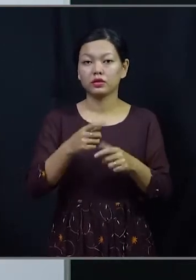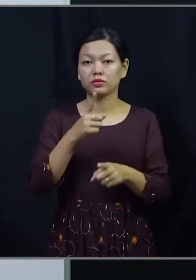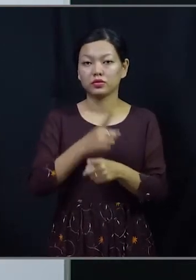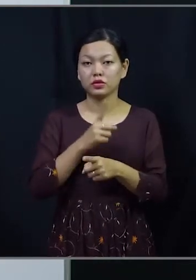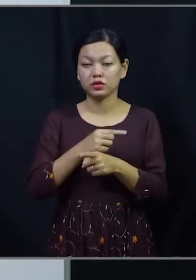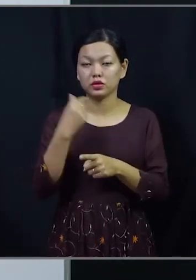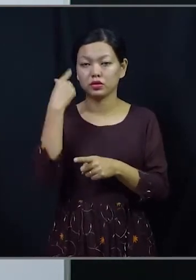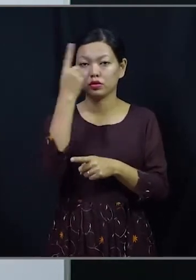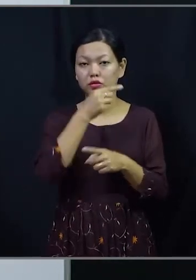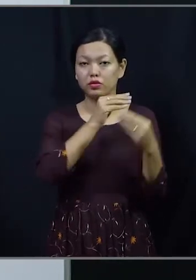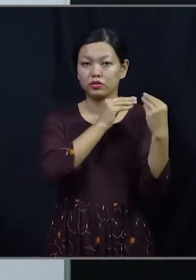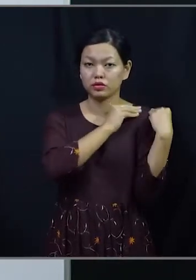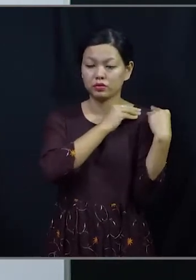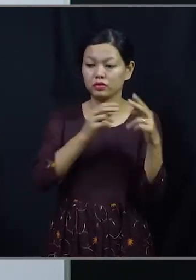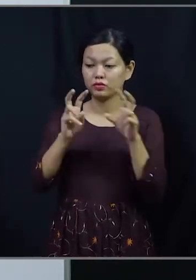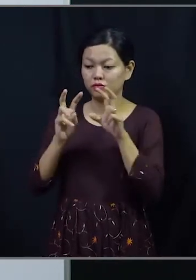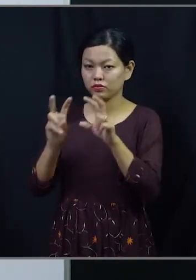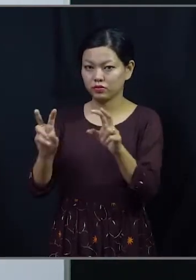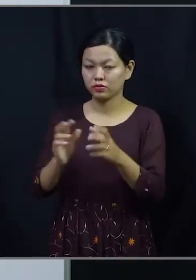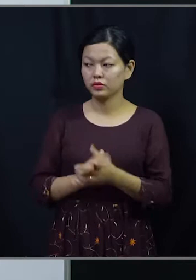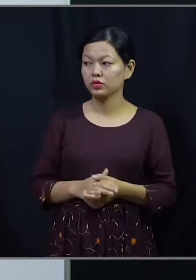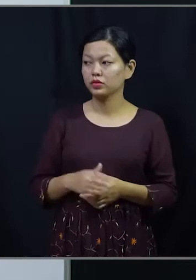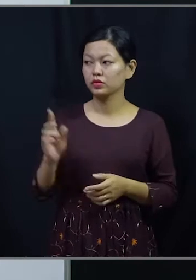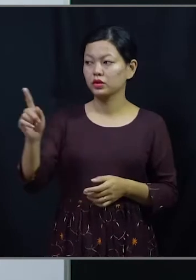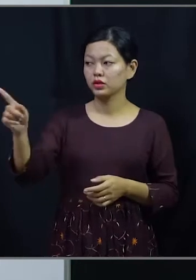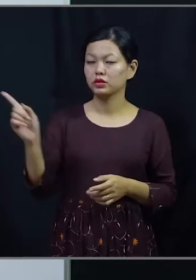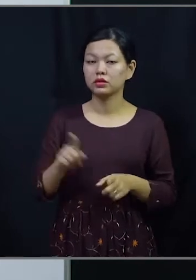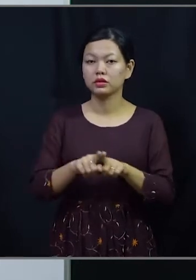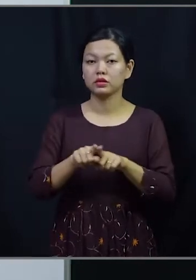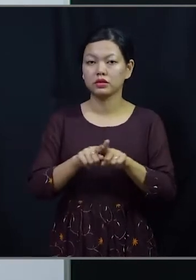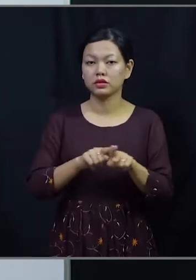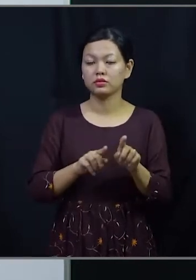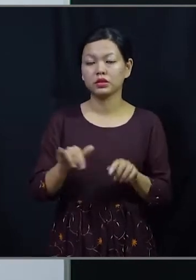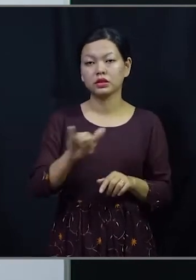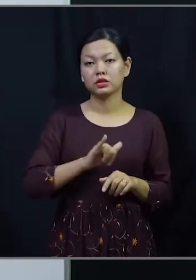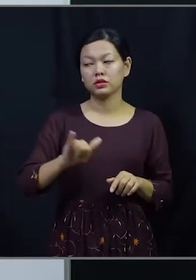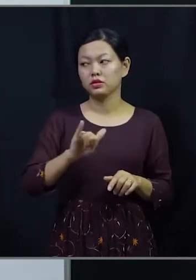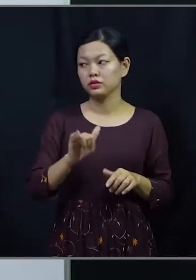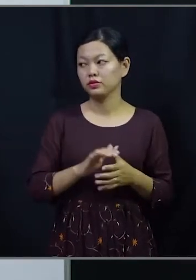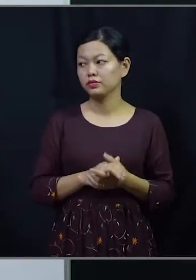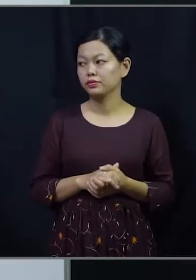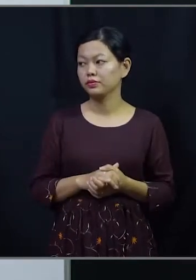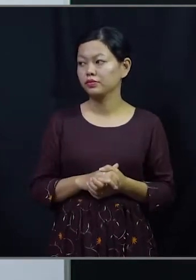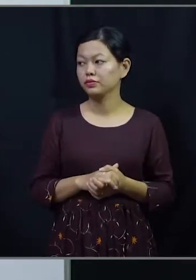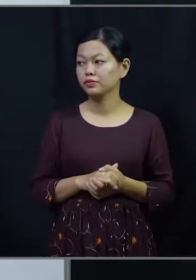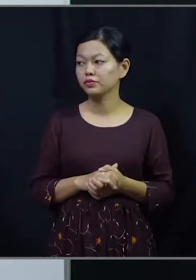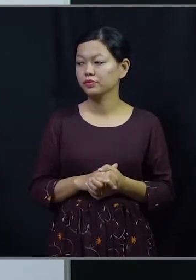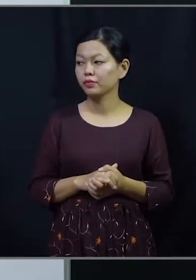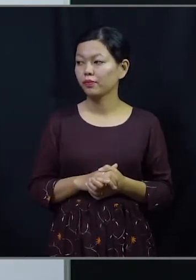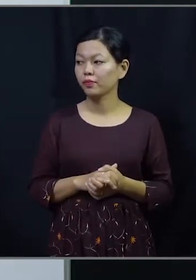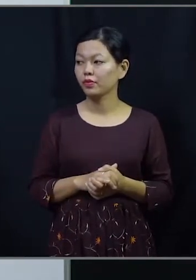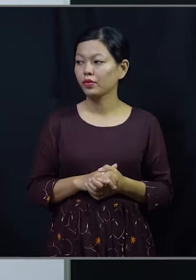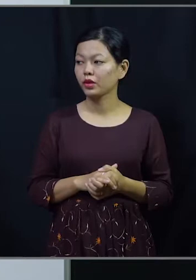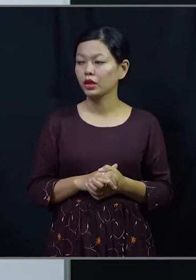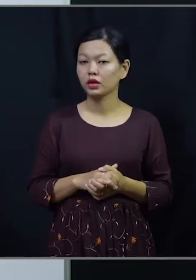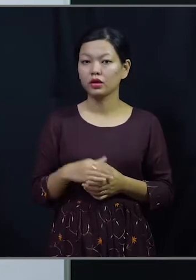g. So every student is assigned a roll number, and then the roll number is assigned a code number again and given to the examiners. So we